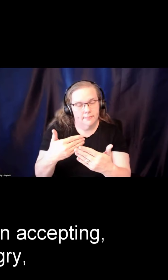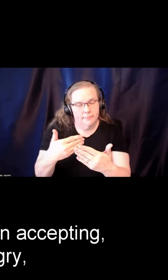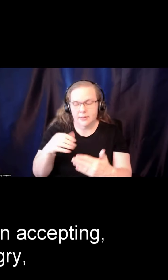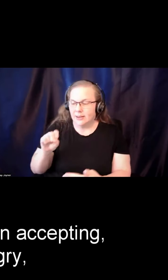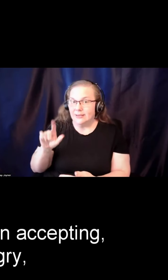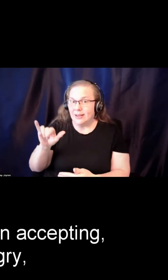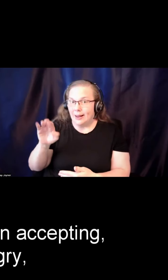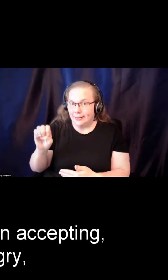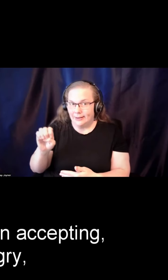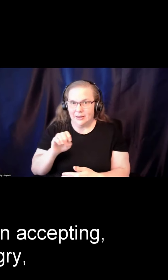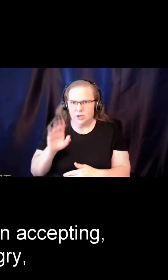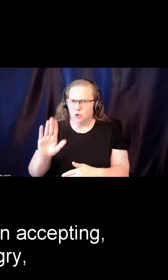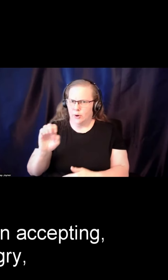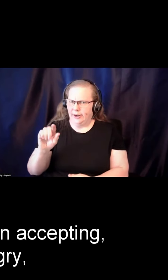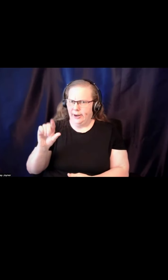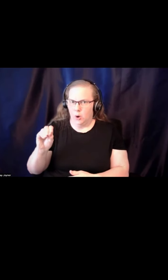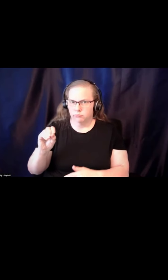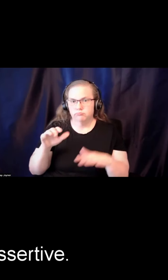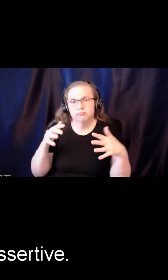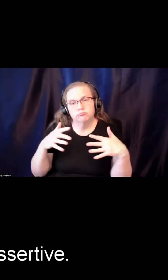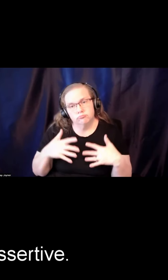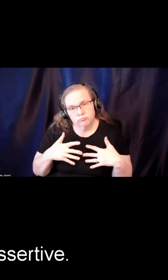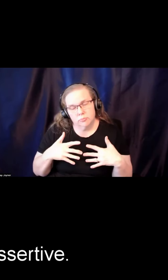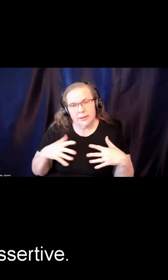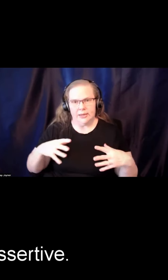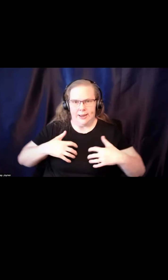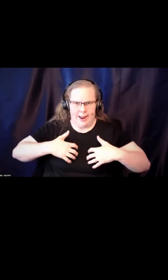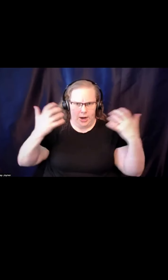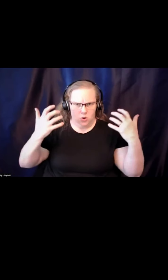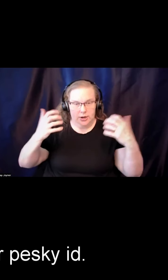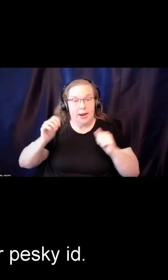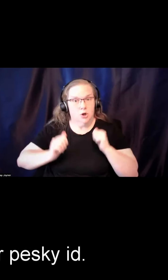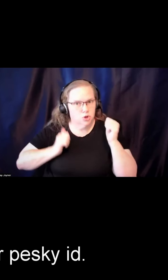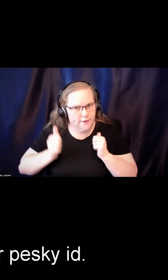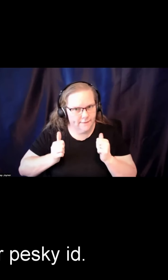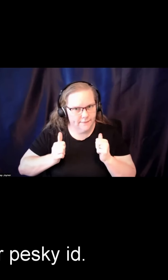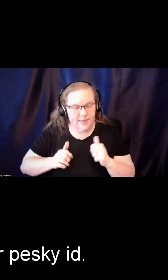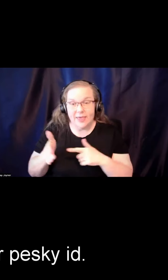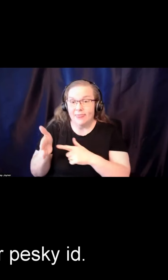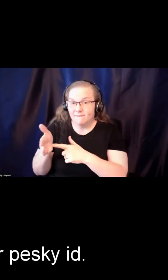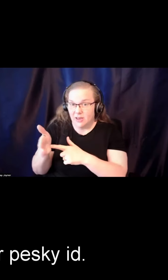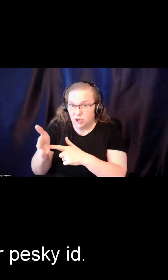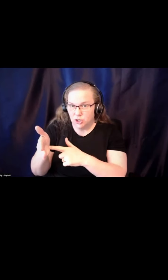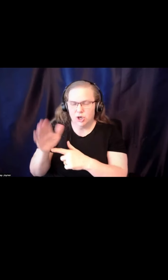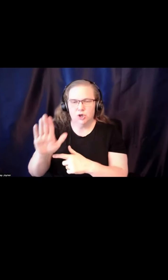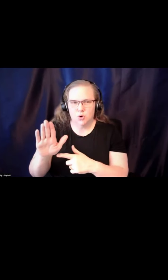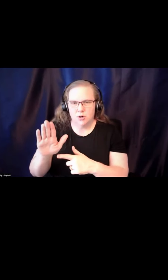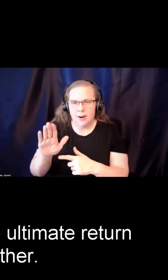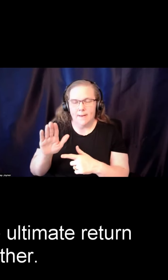cowed at first, then accepting, then angry, then finally assertive. The fish is your pesky